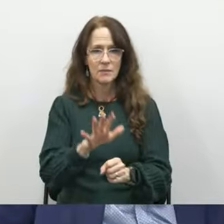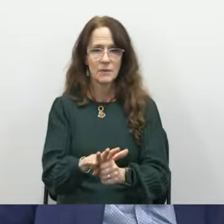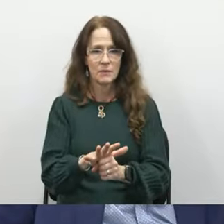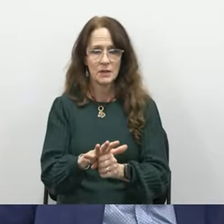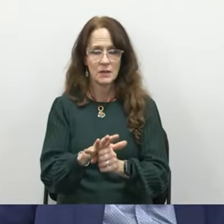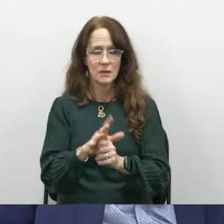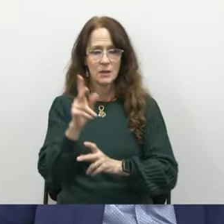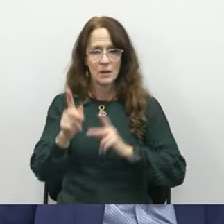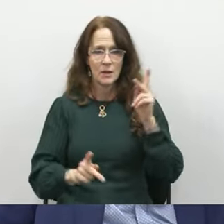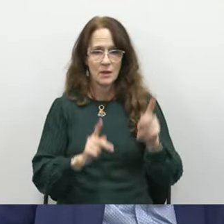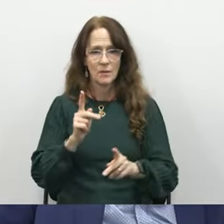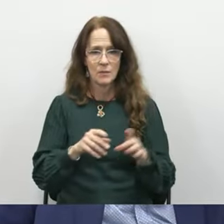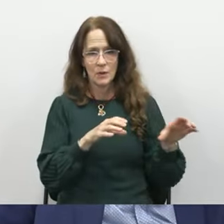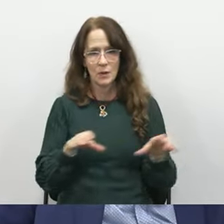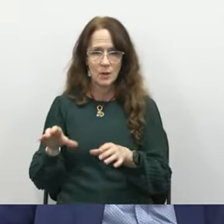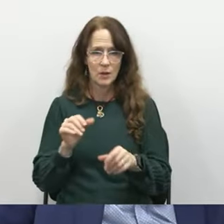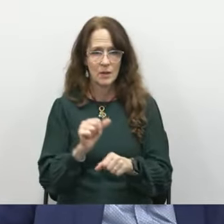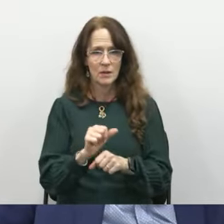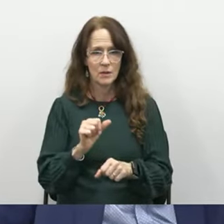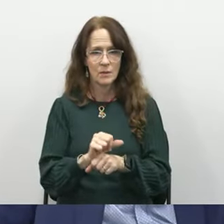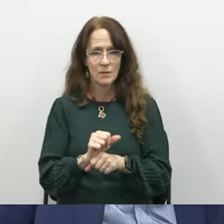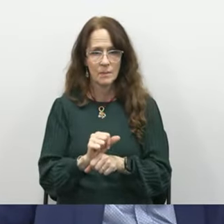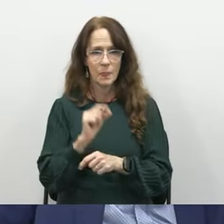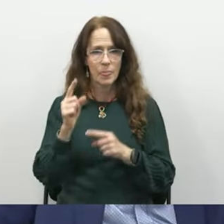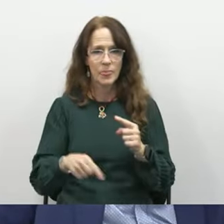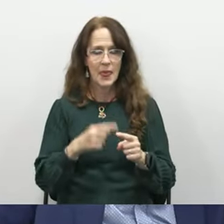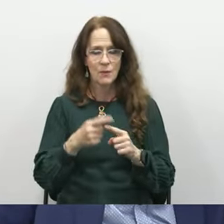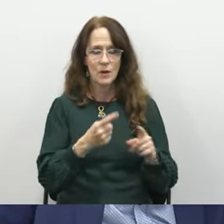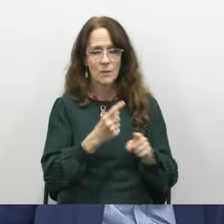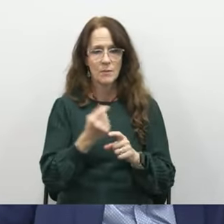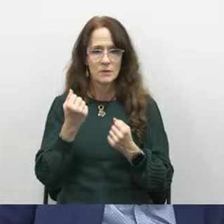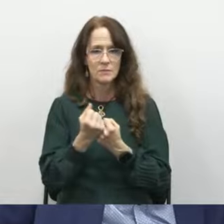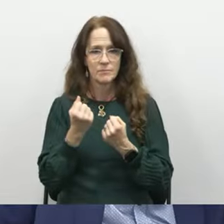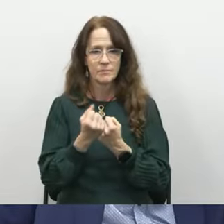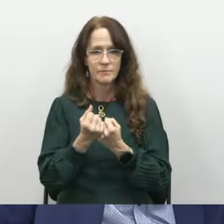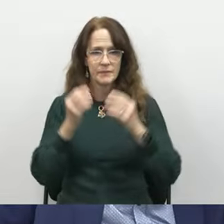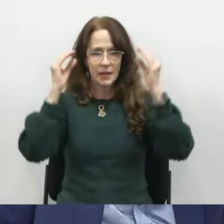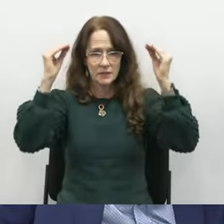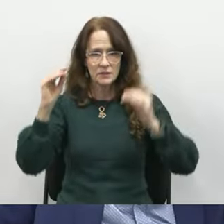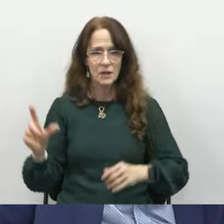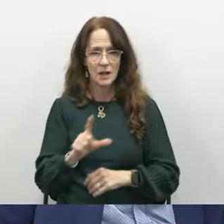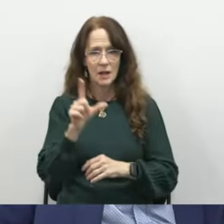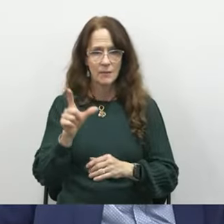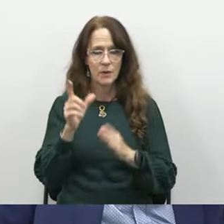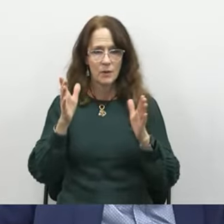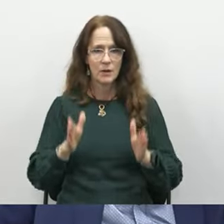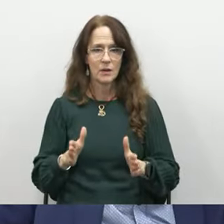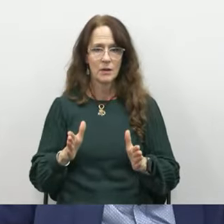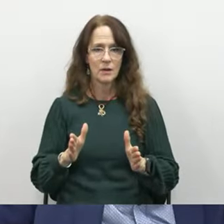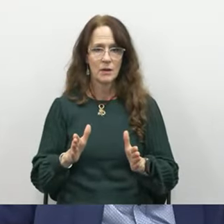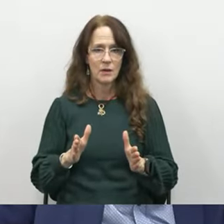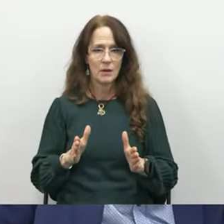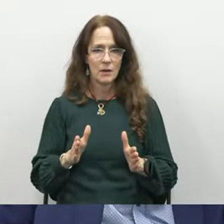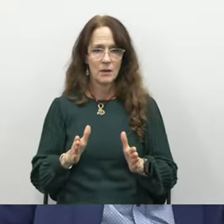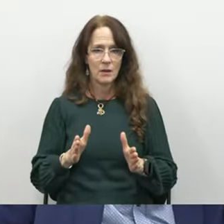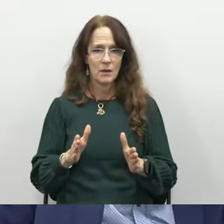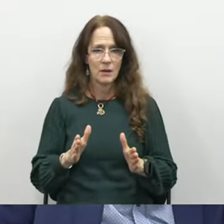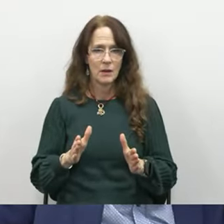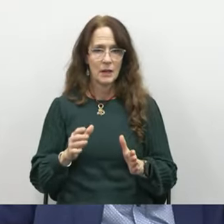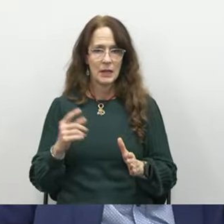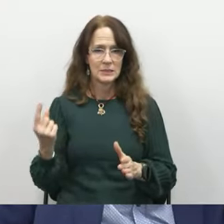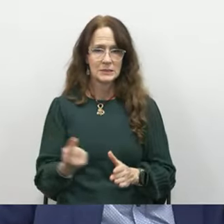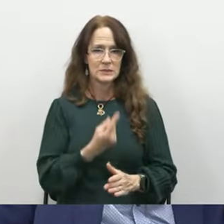to the people doing the work. When properly supported, a teacher librarian is not ancillary. We